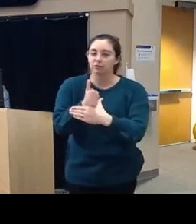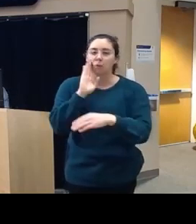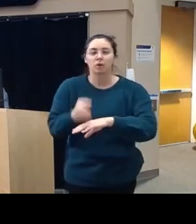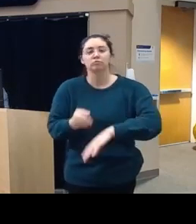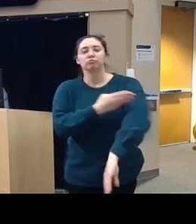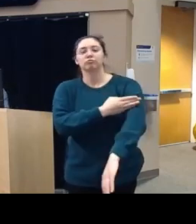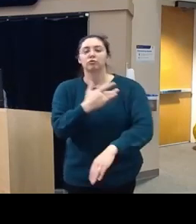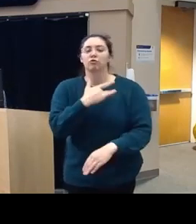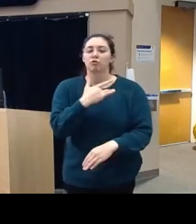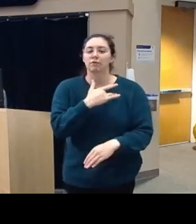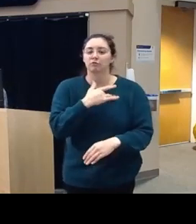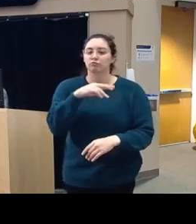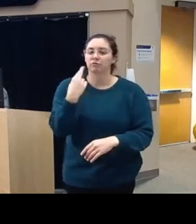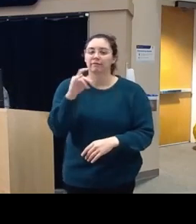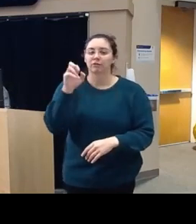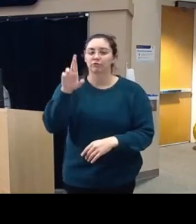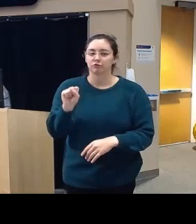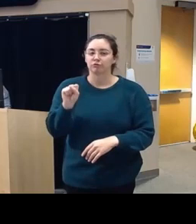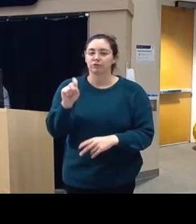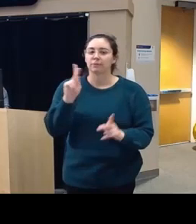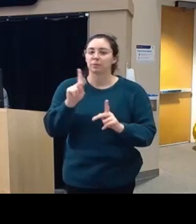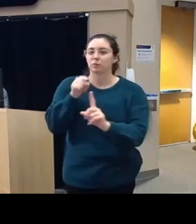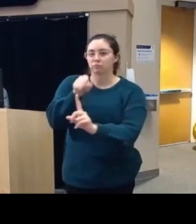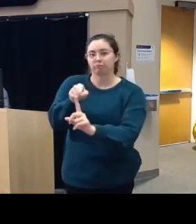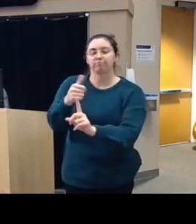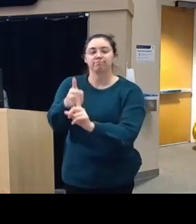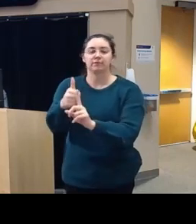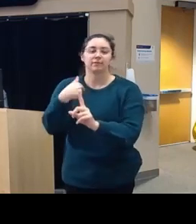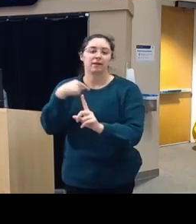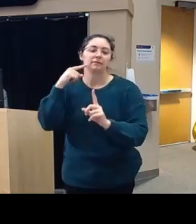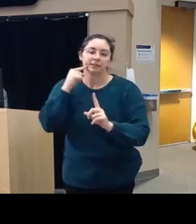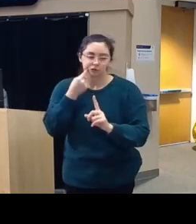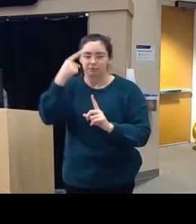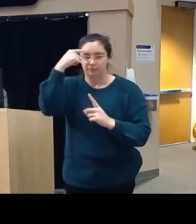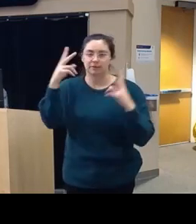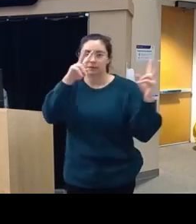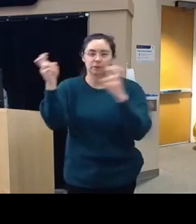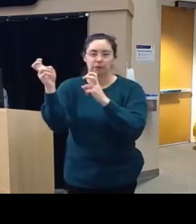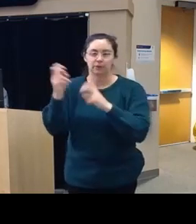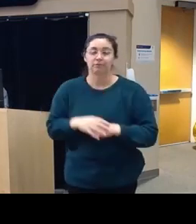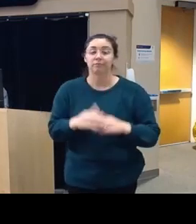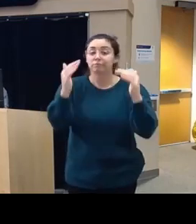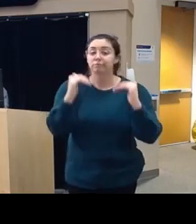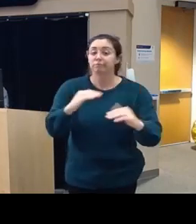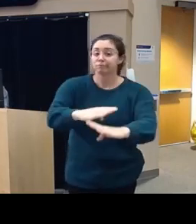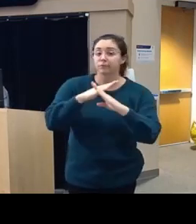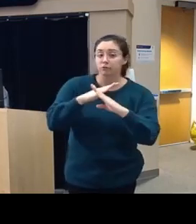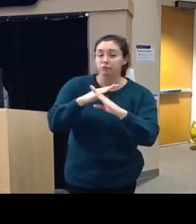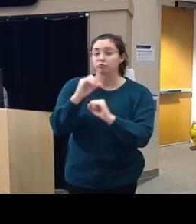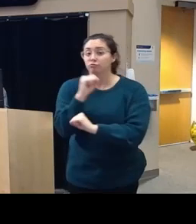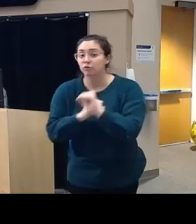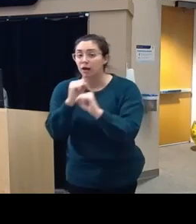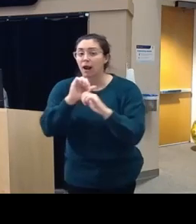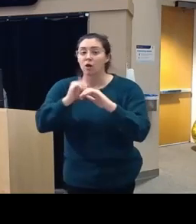improve cardiovascular risk factors in people living with serious mental illness. We'll talk some about barriers and look at strategies